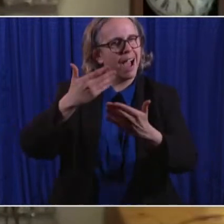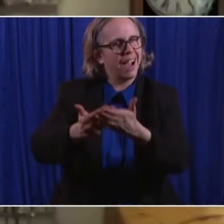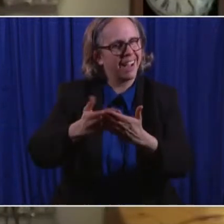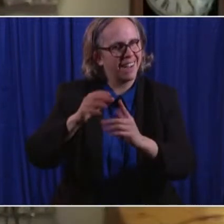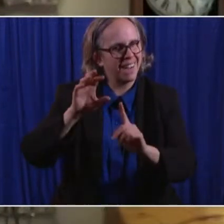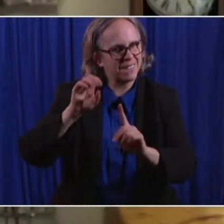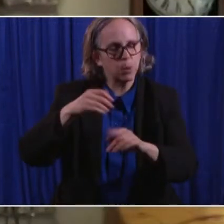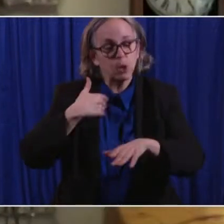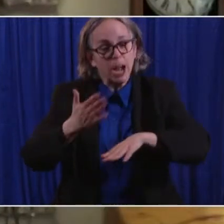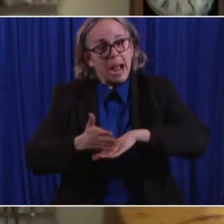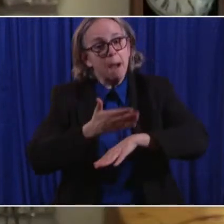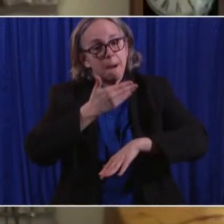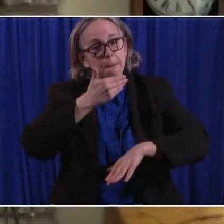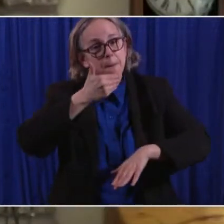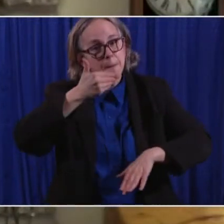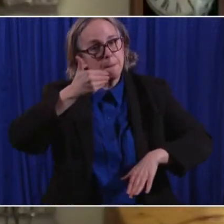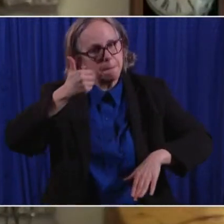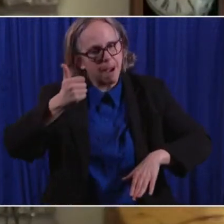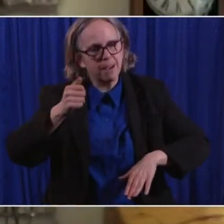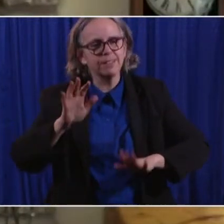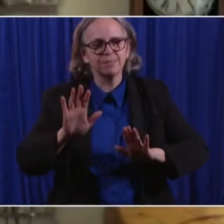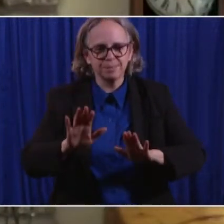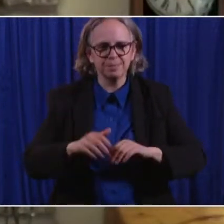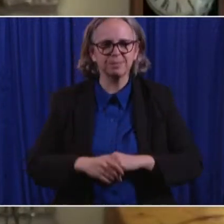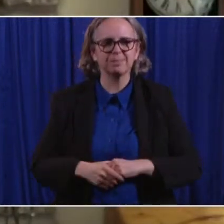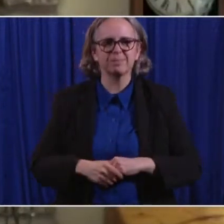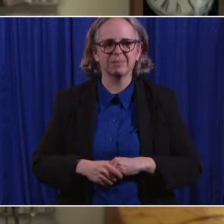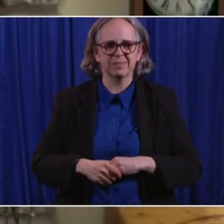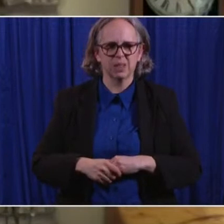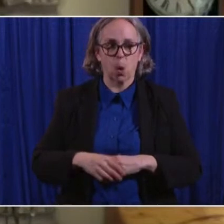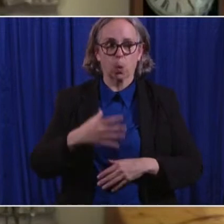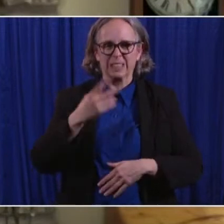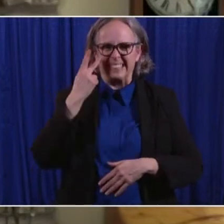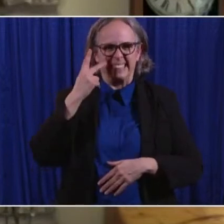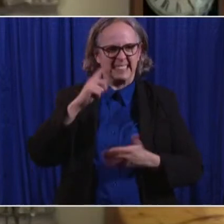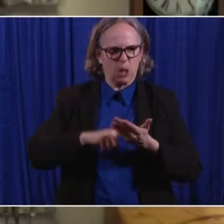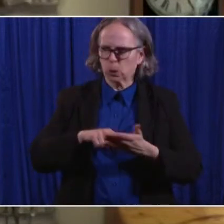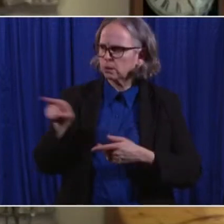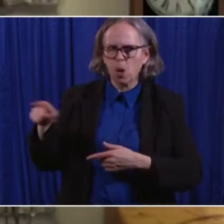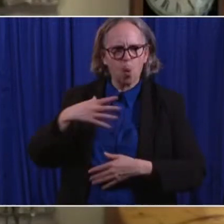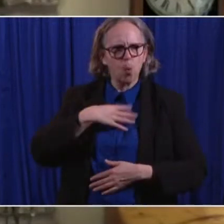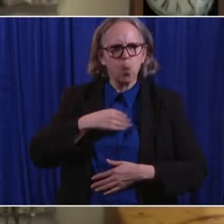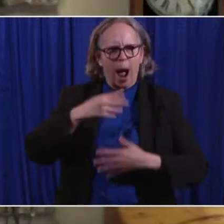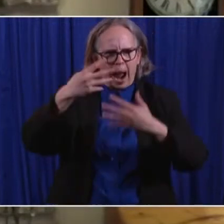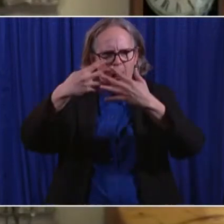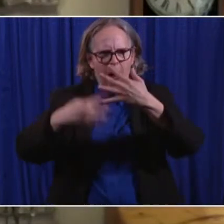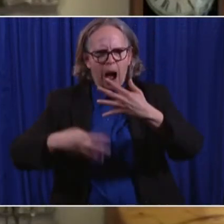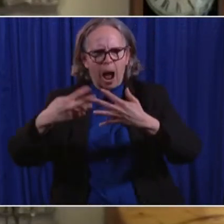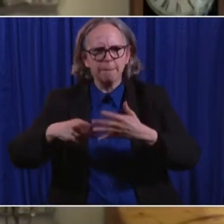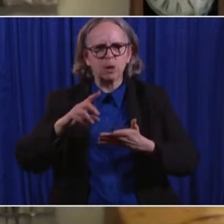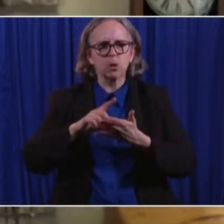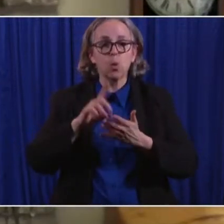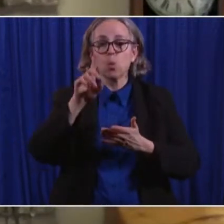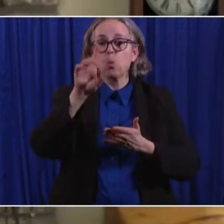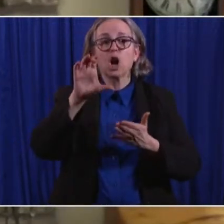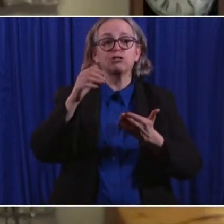The white counties are counties that are now below 100. The counties that are in